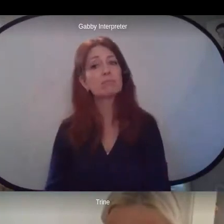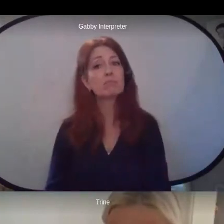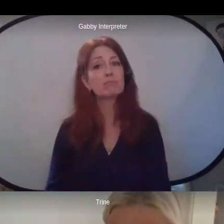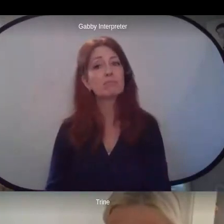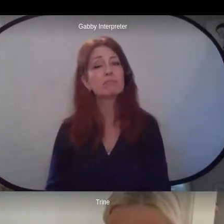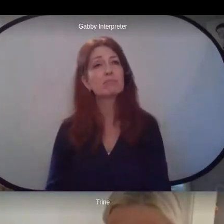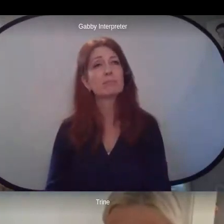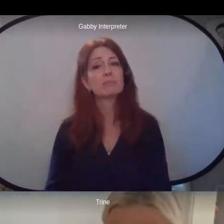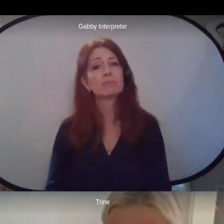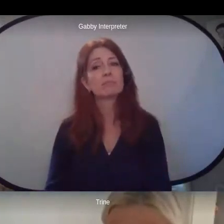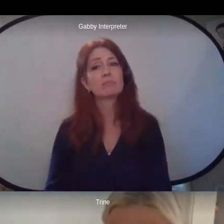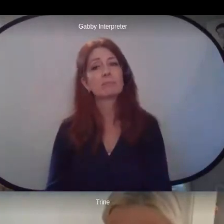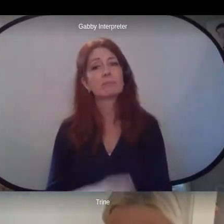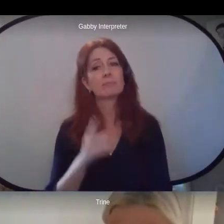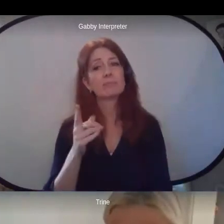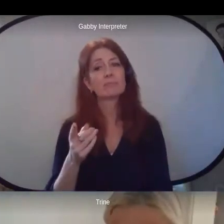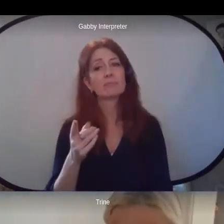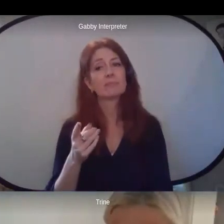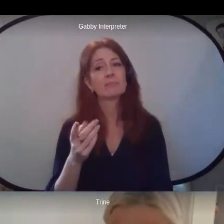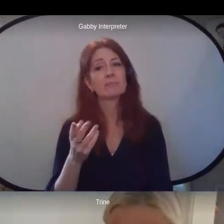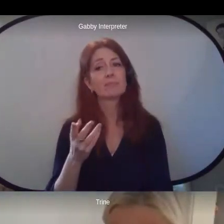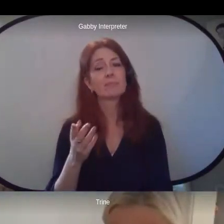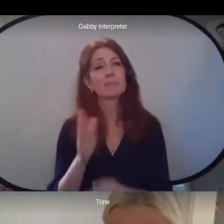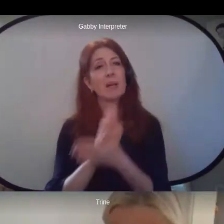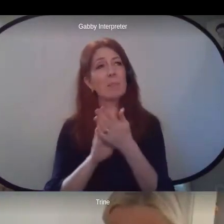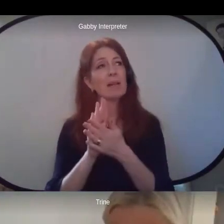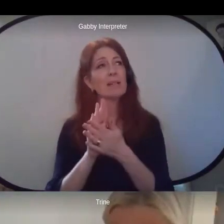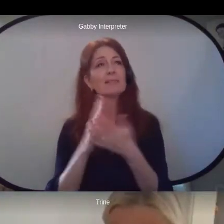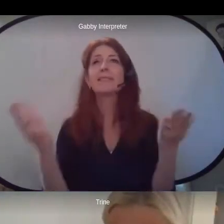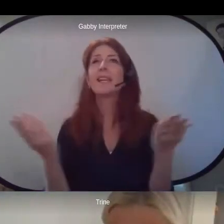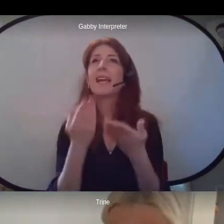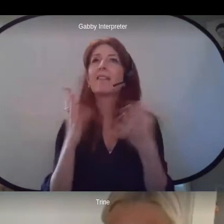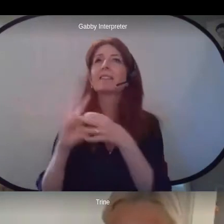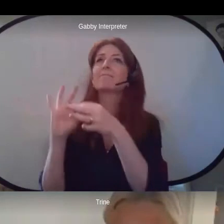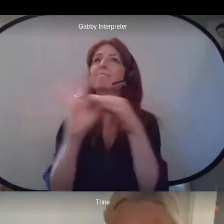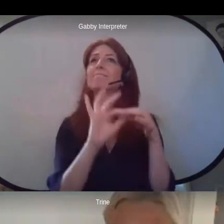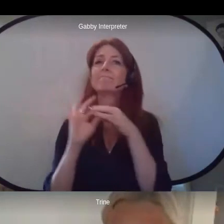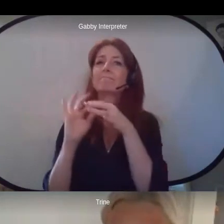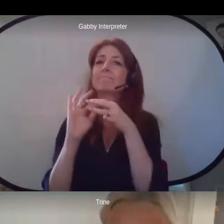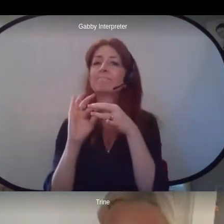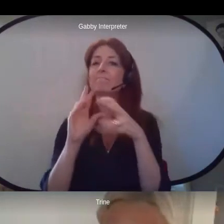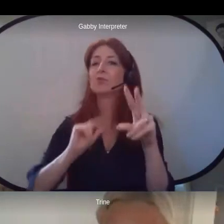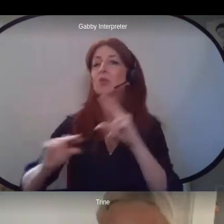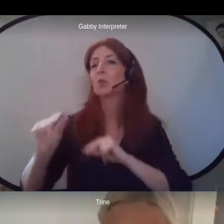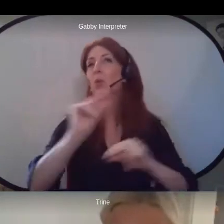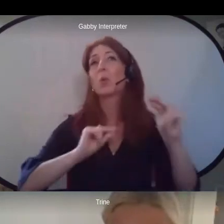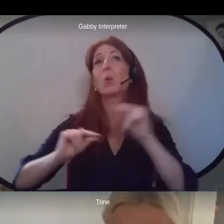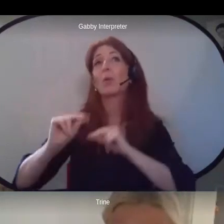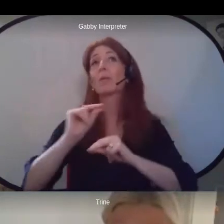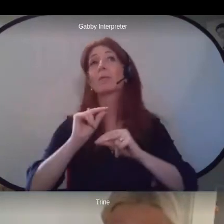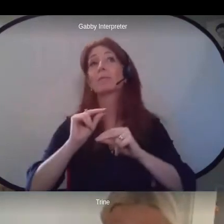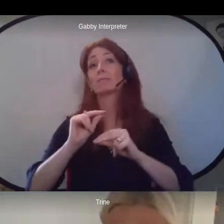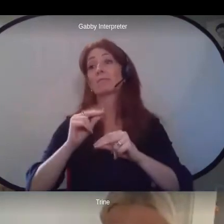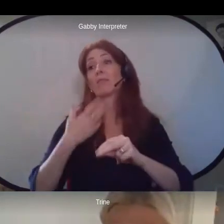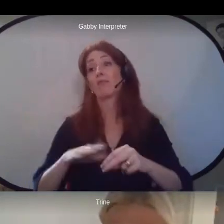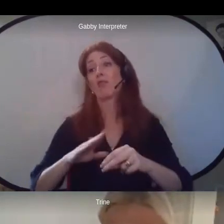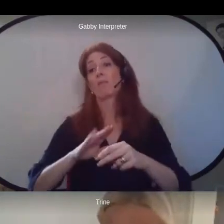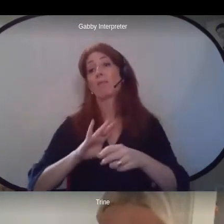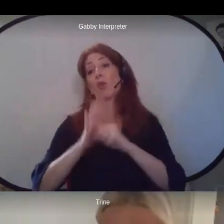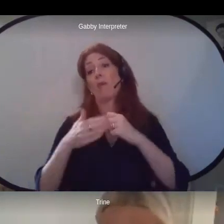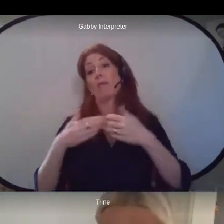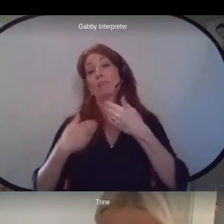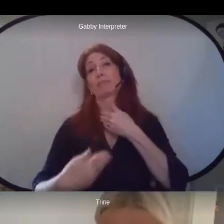platforms as well. So it's sort of getting people to talk together, and I suppose that's sort of come quite a lot across the whole of